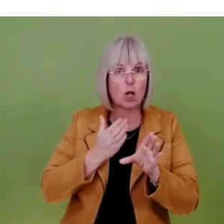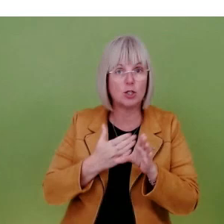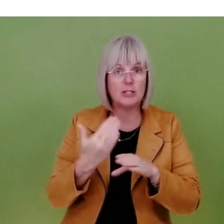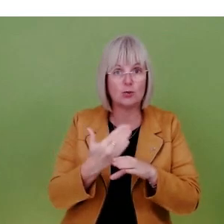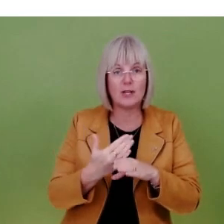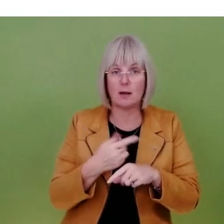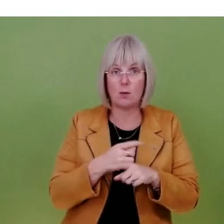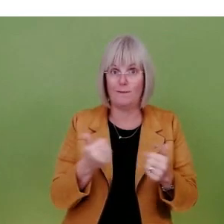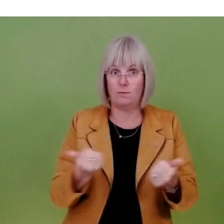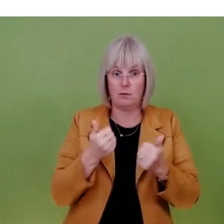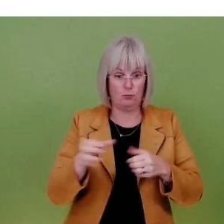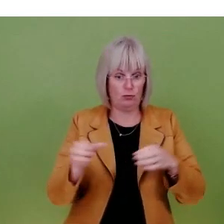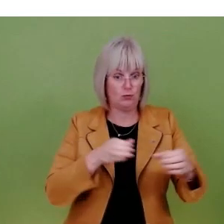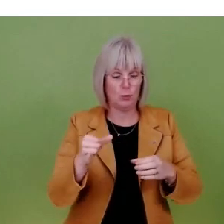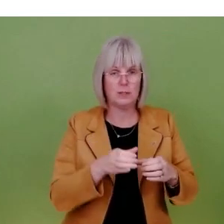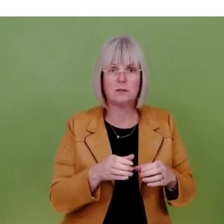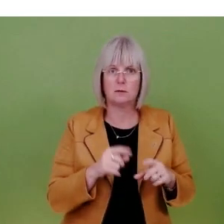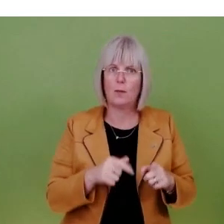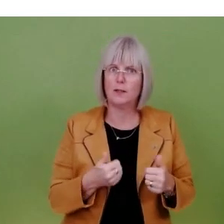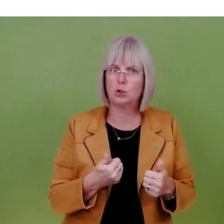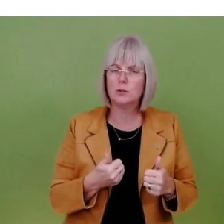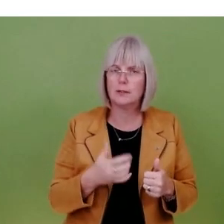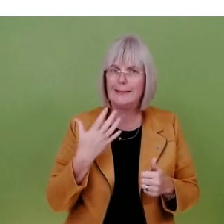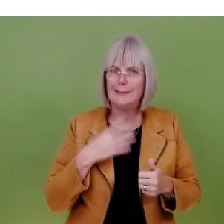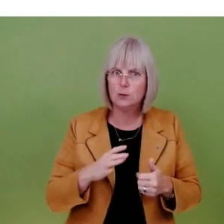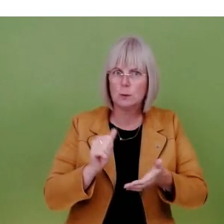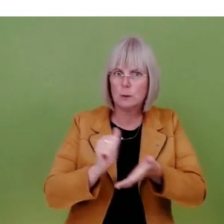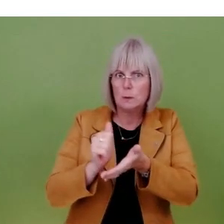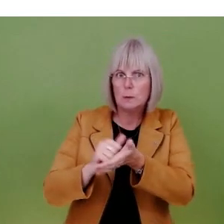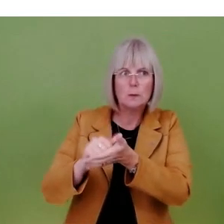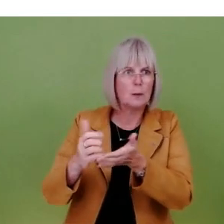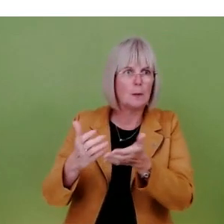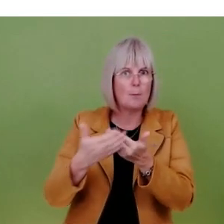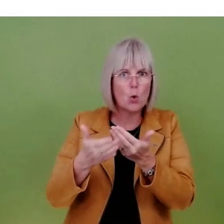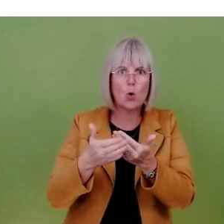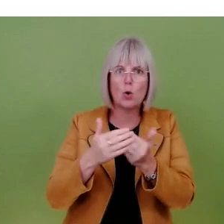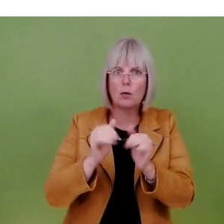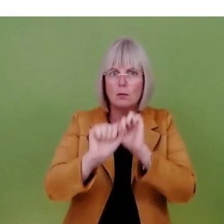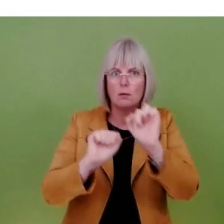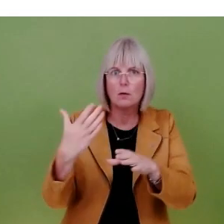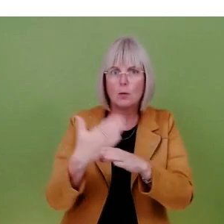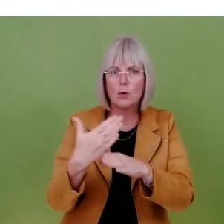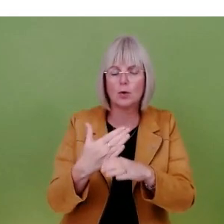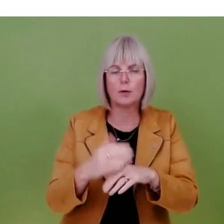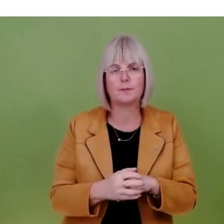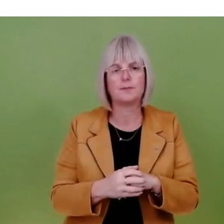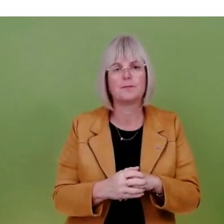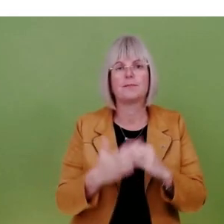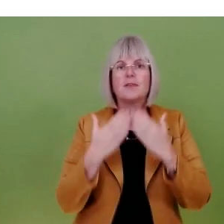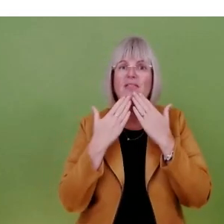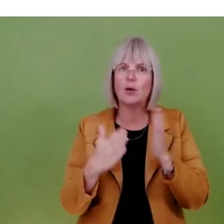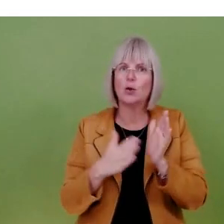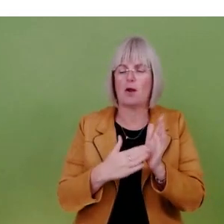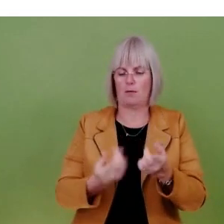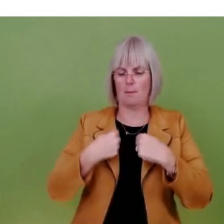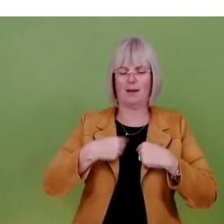hoping to share that more and see if we can do more to share the work of Anita and others on the panel. Thank you, Margo, for coming back to me on that. I really appreciate that.